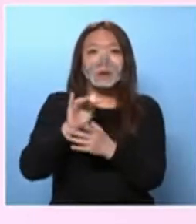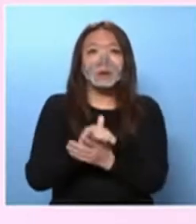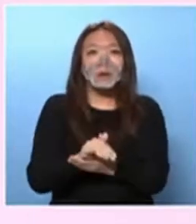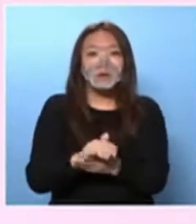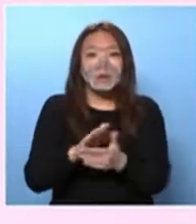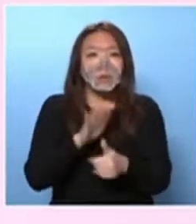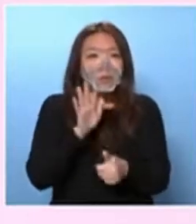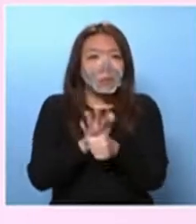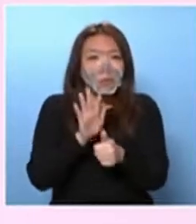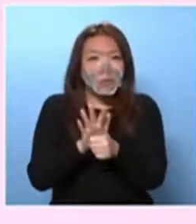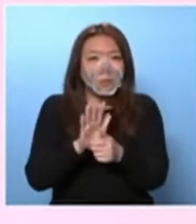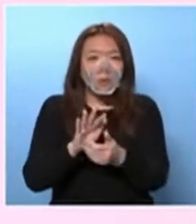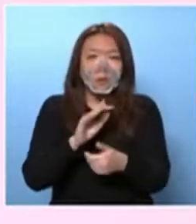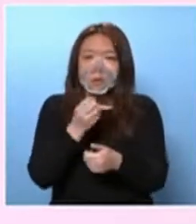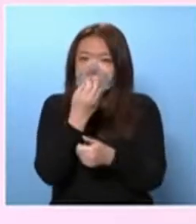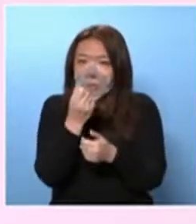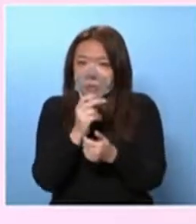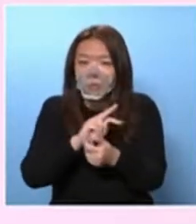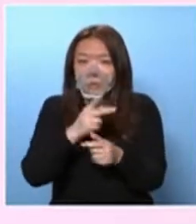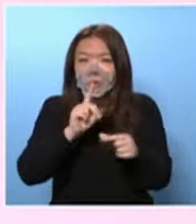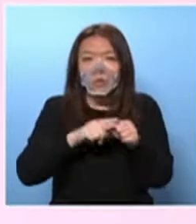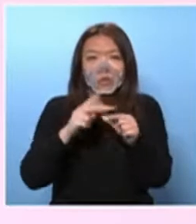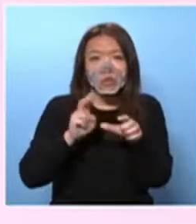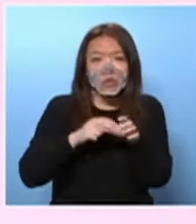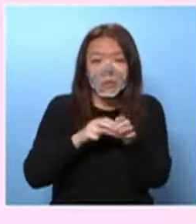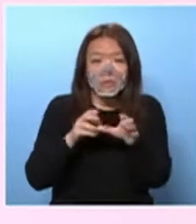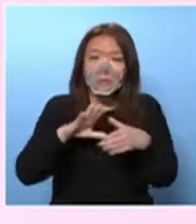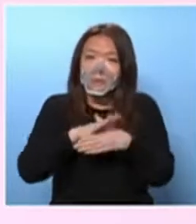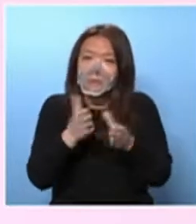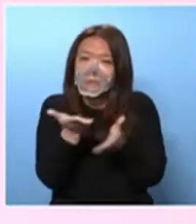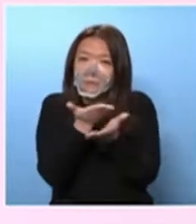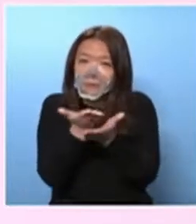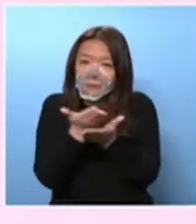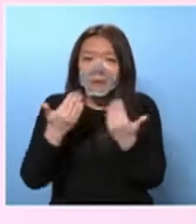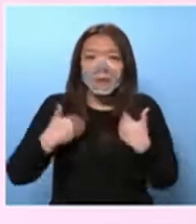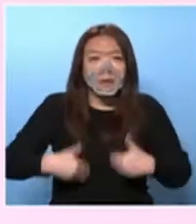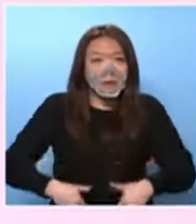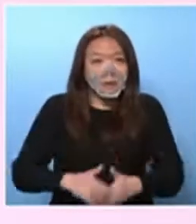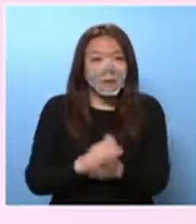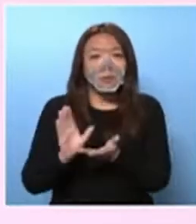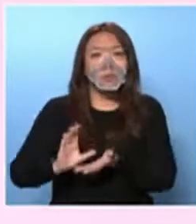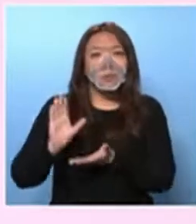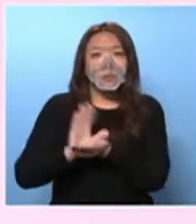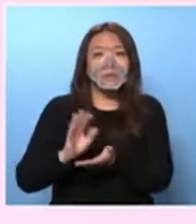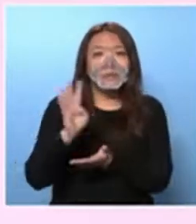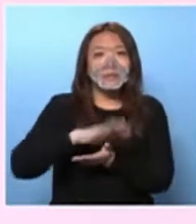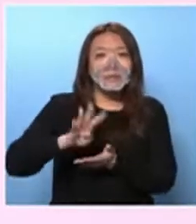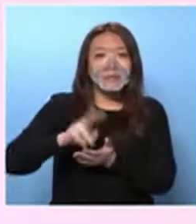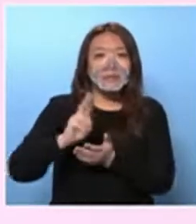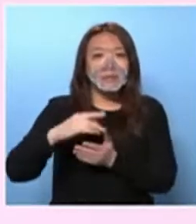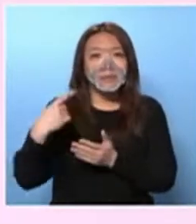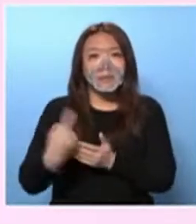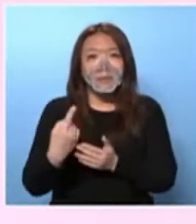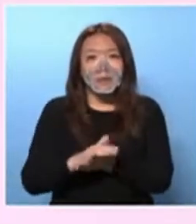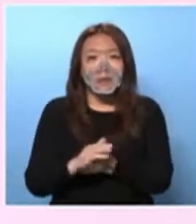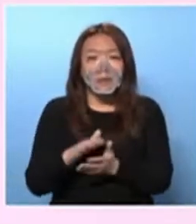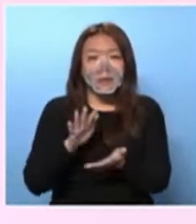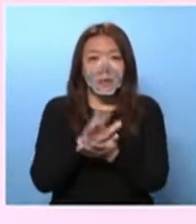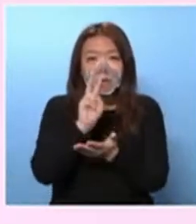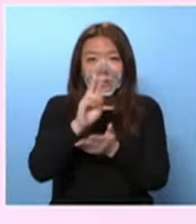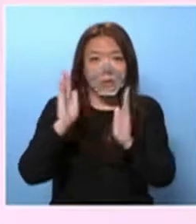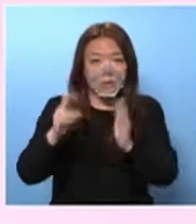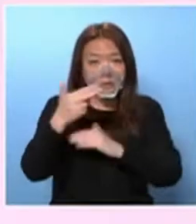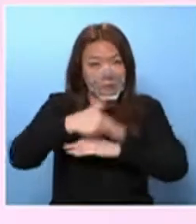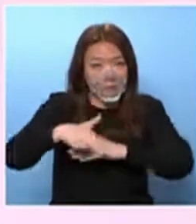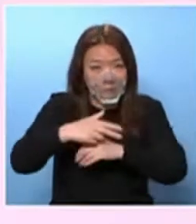only New York. To consolidate Hong Kong's role as an East-West center for international arts and cultural exchange, I will